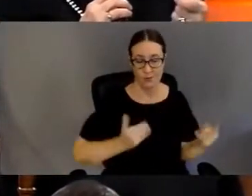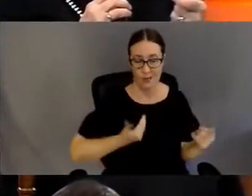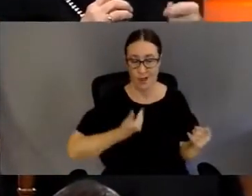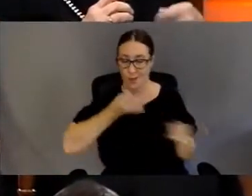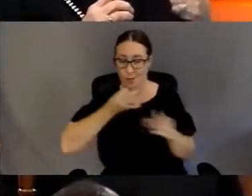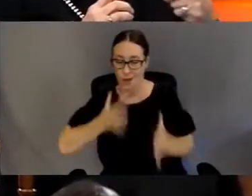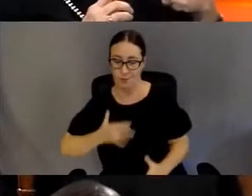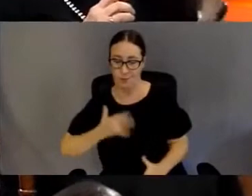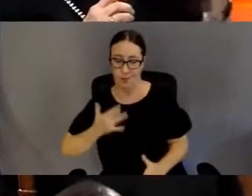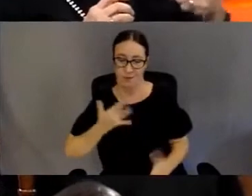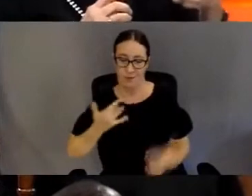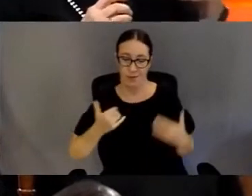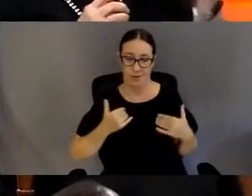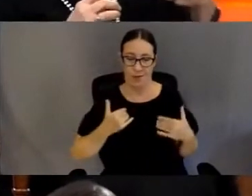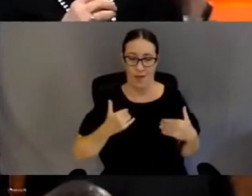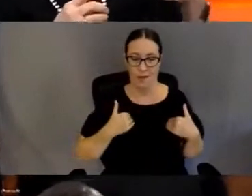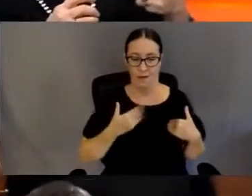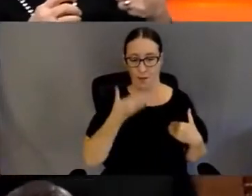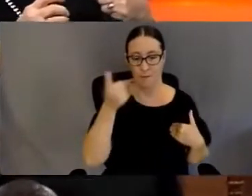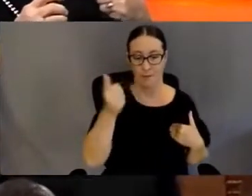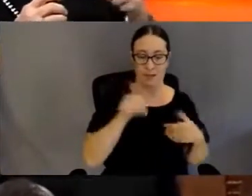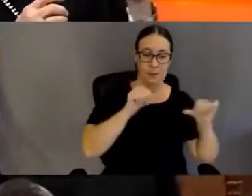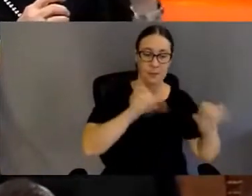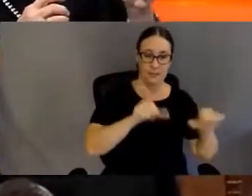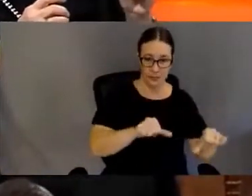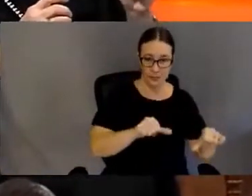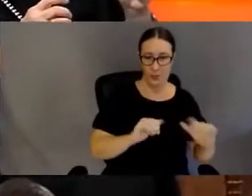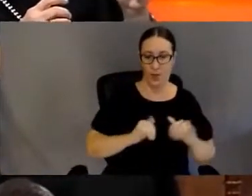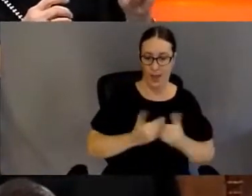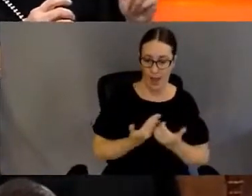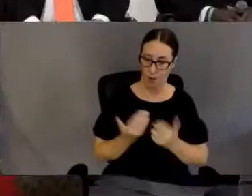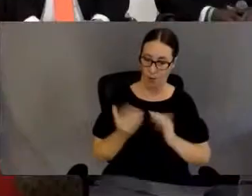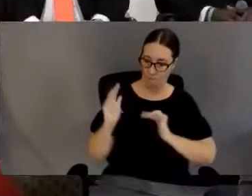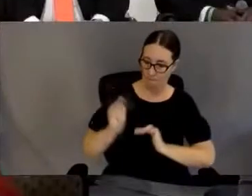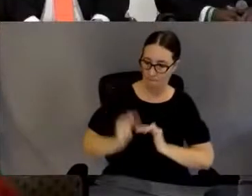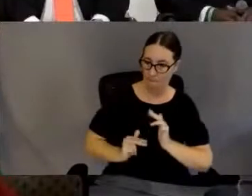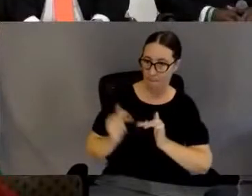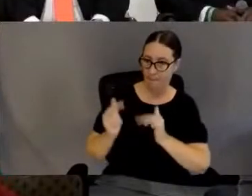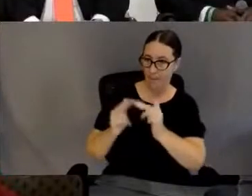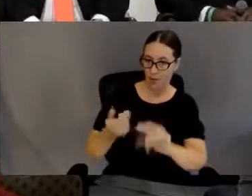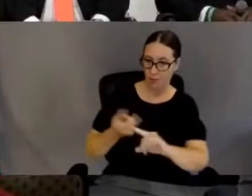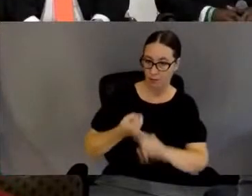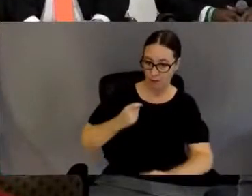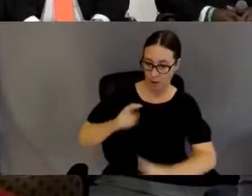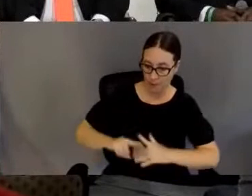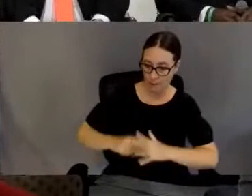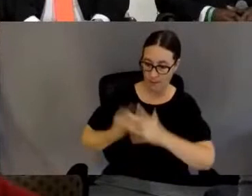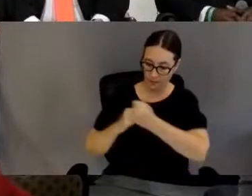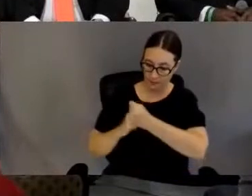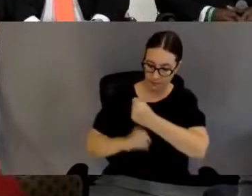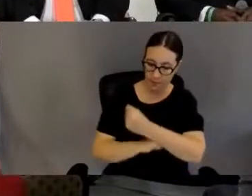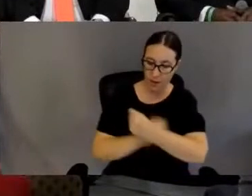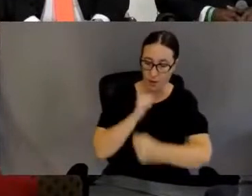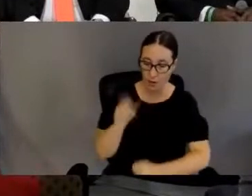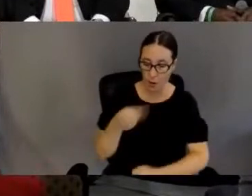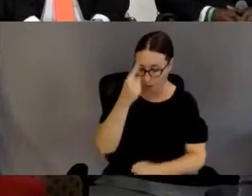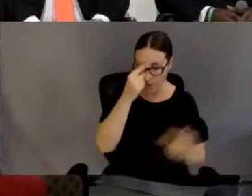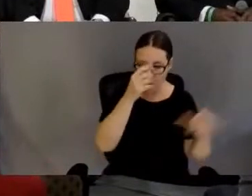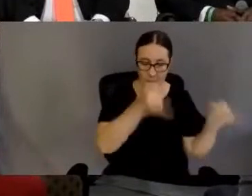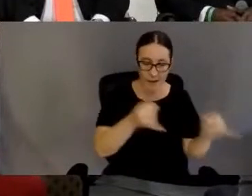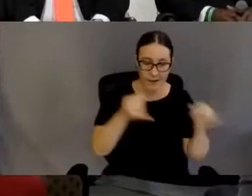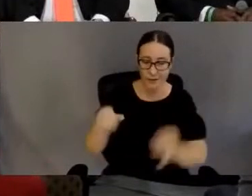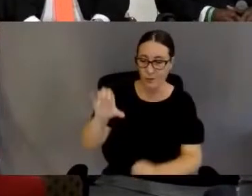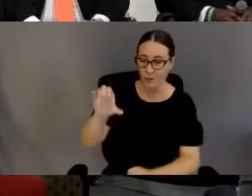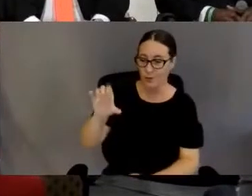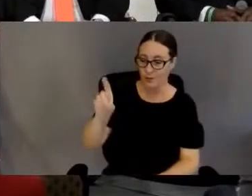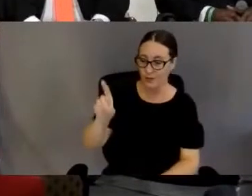most promising and how we can sort of build the building blocks, not just to the individual CDFIs, but to build